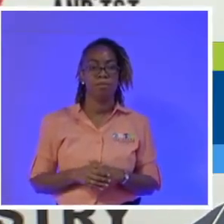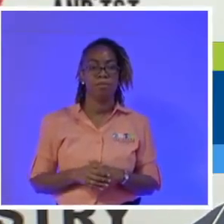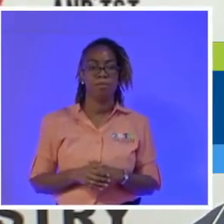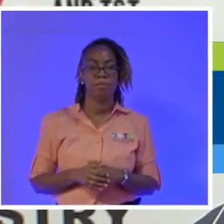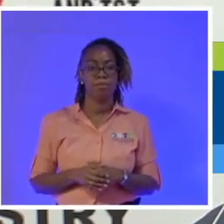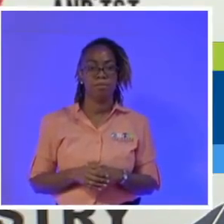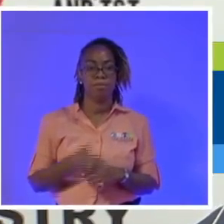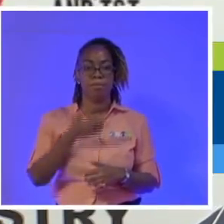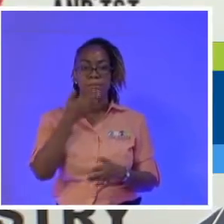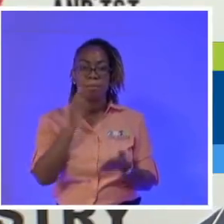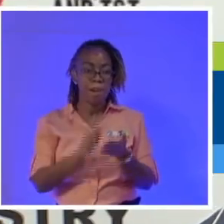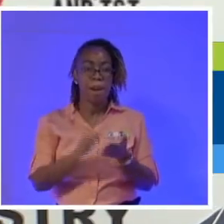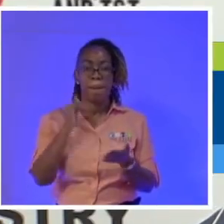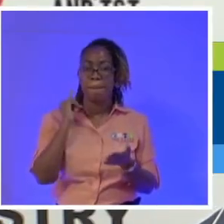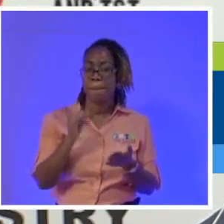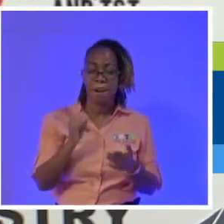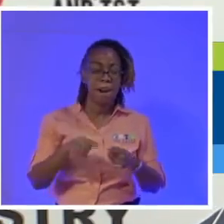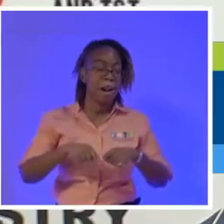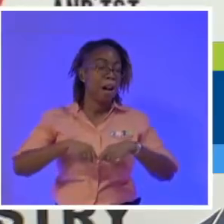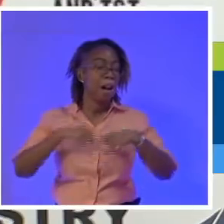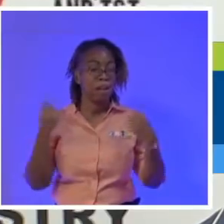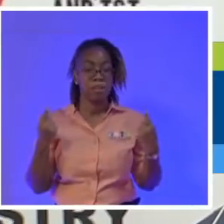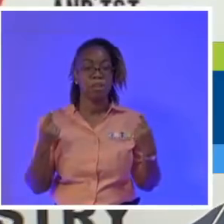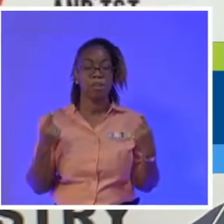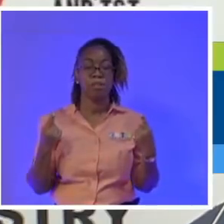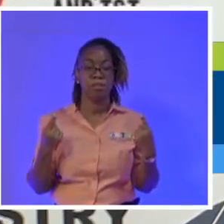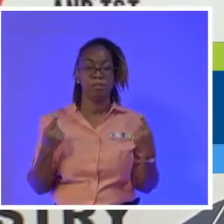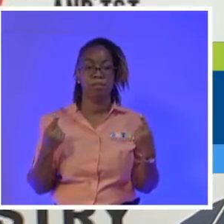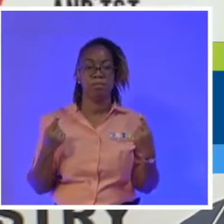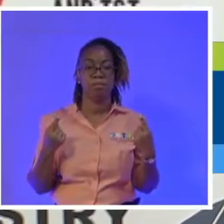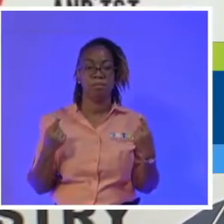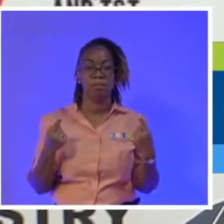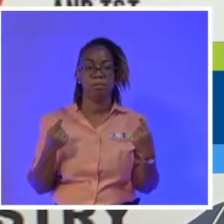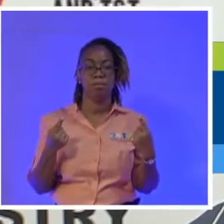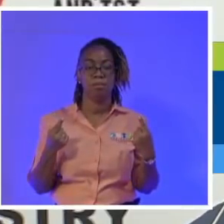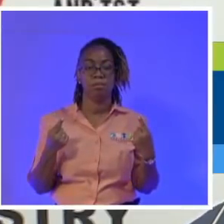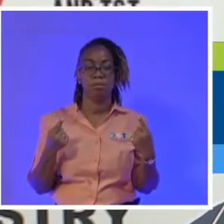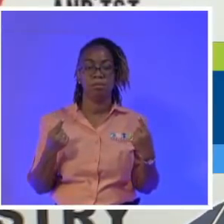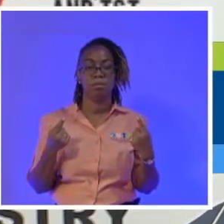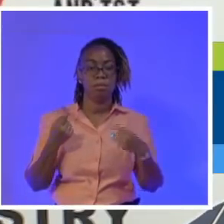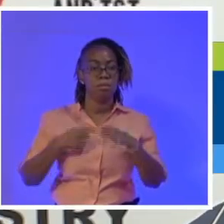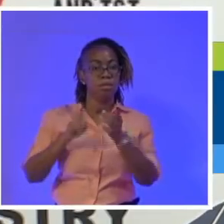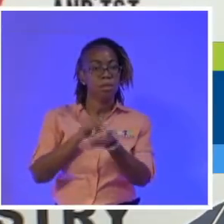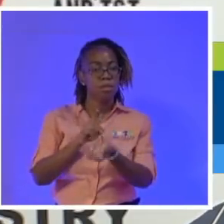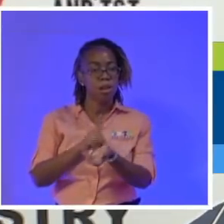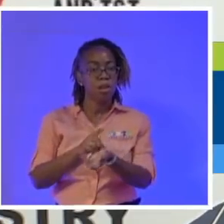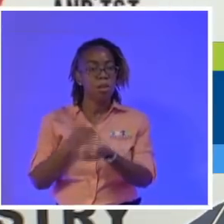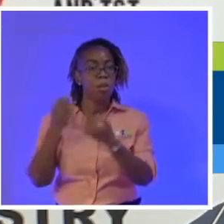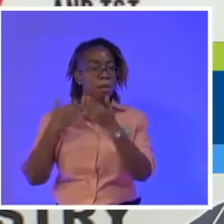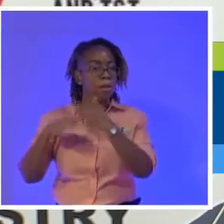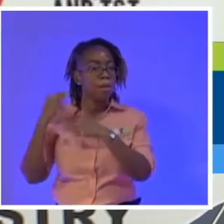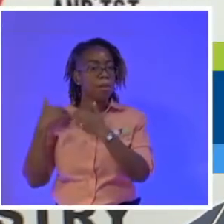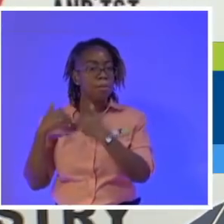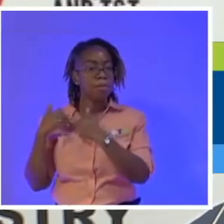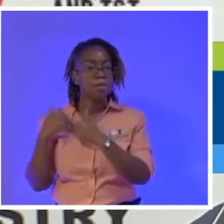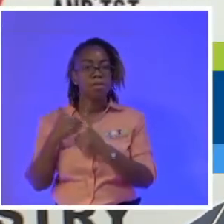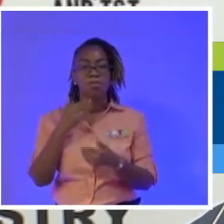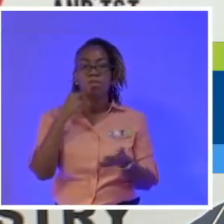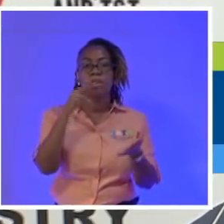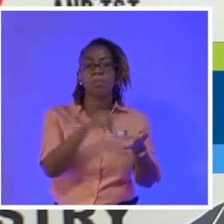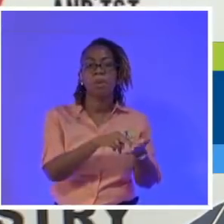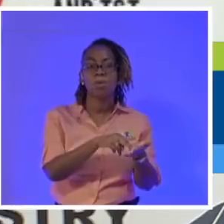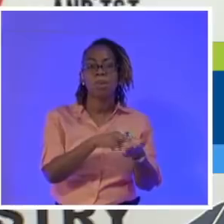adverse event, private sector doctors over the years report that to the county medical officer of